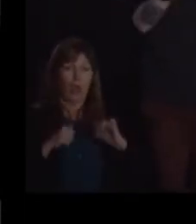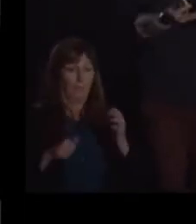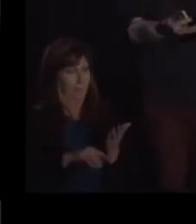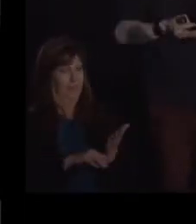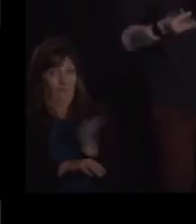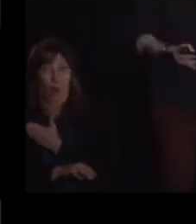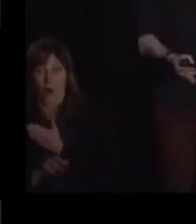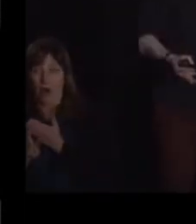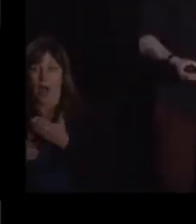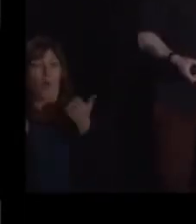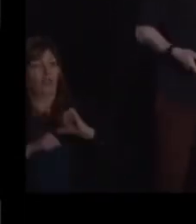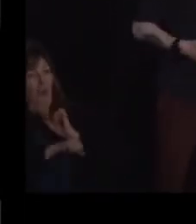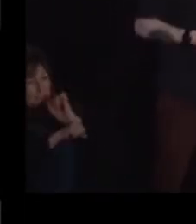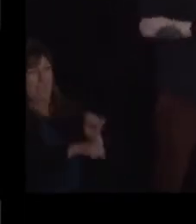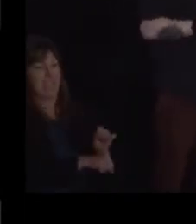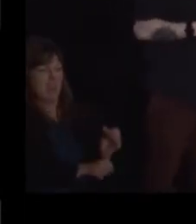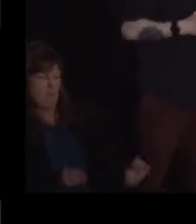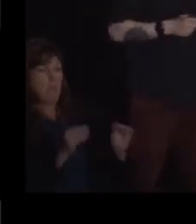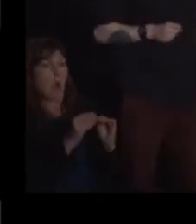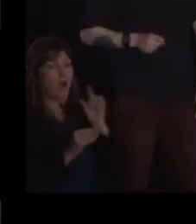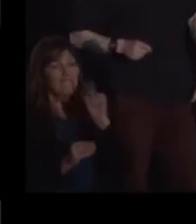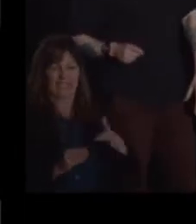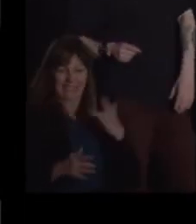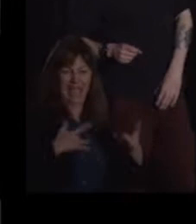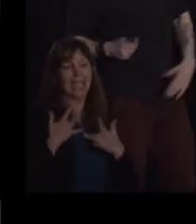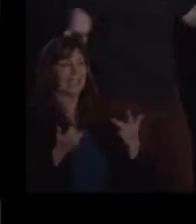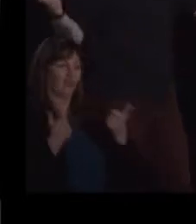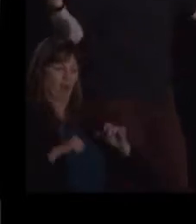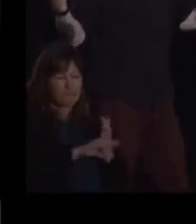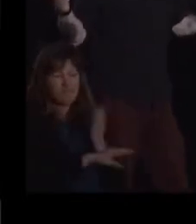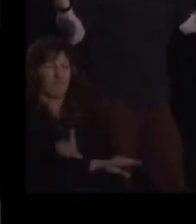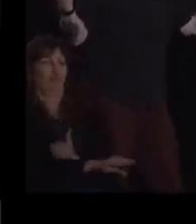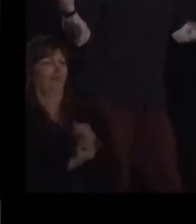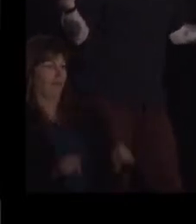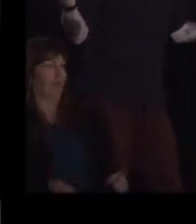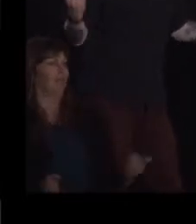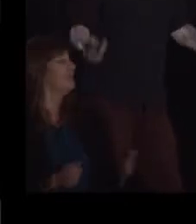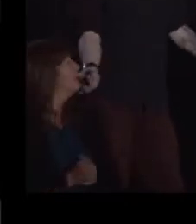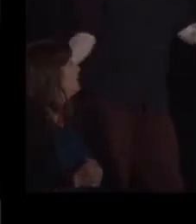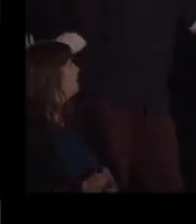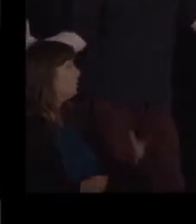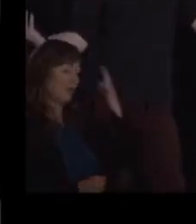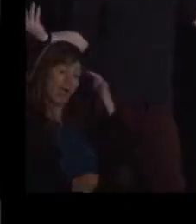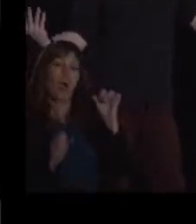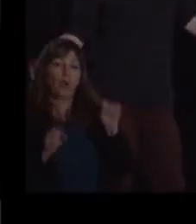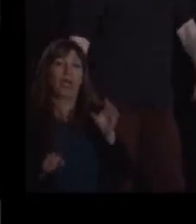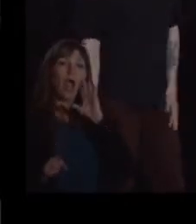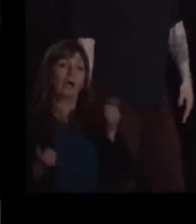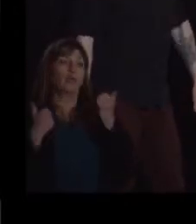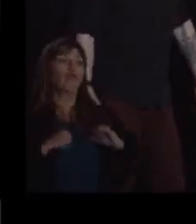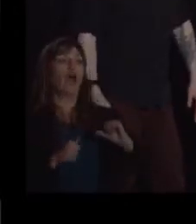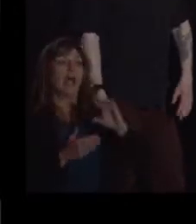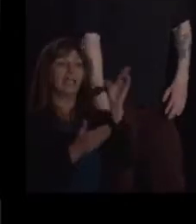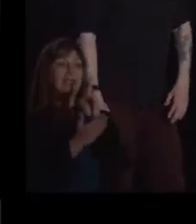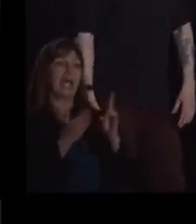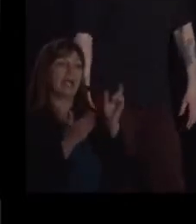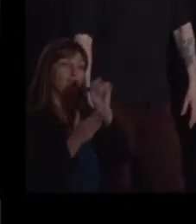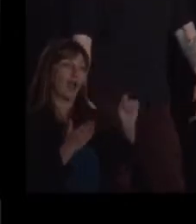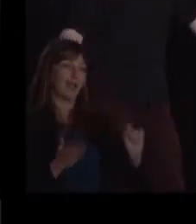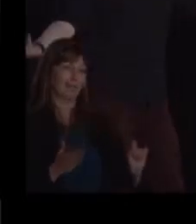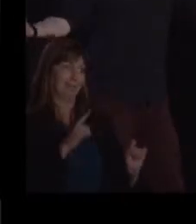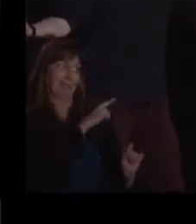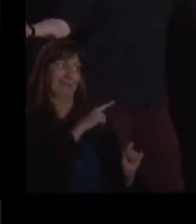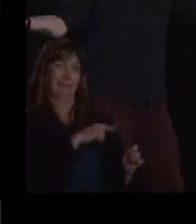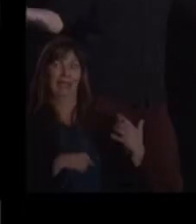you've done before, and you just want to go forwards, and you just want to get excited. And so it's like, I know, I'll cheat myself sign writing. How hard can that be?